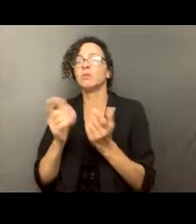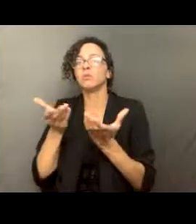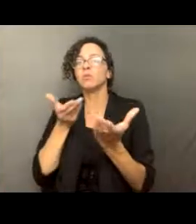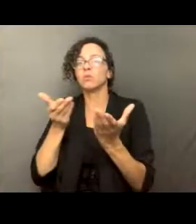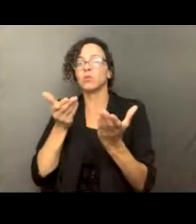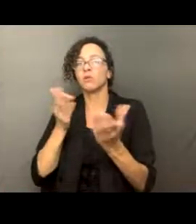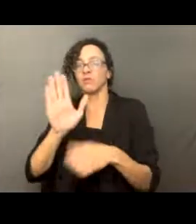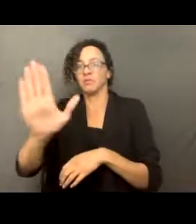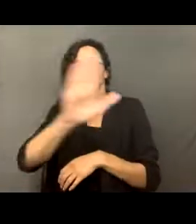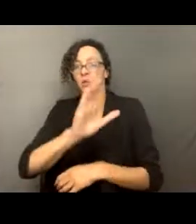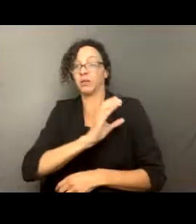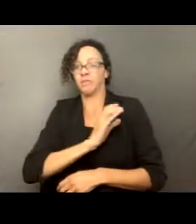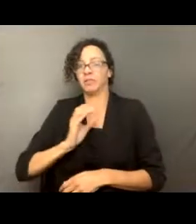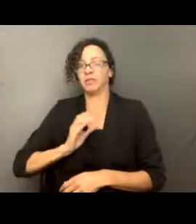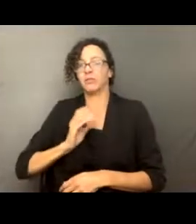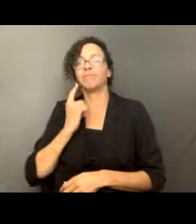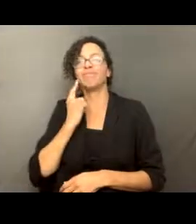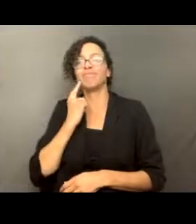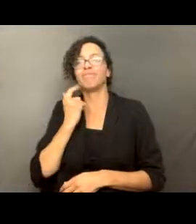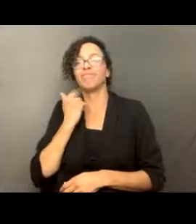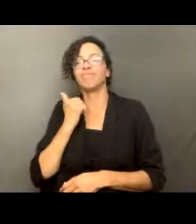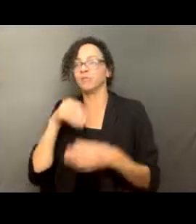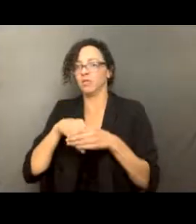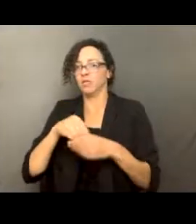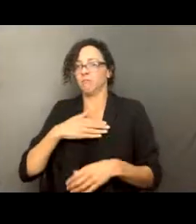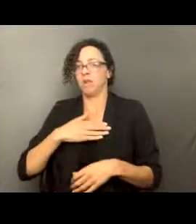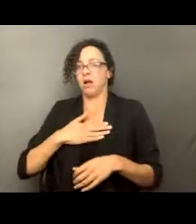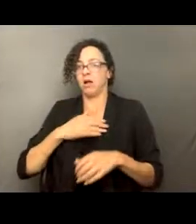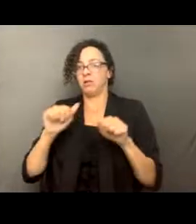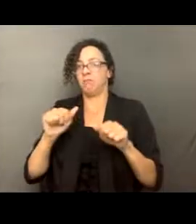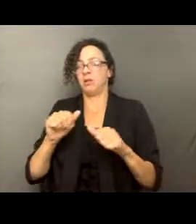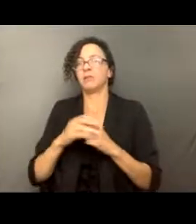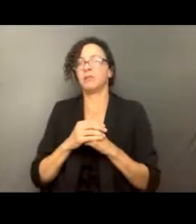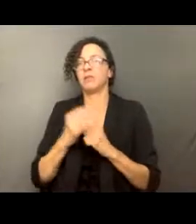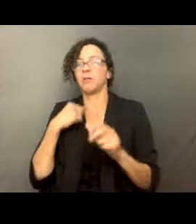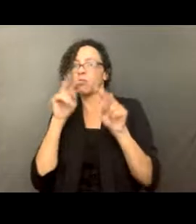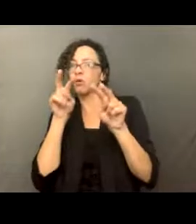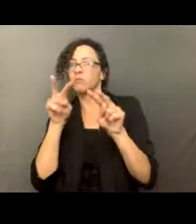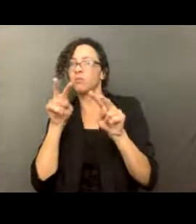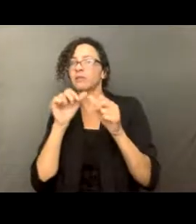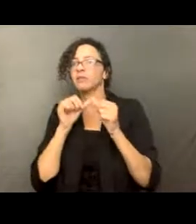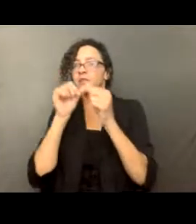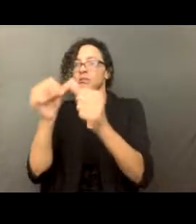commission in my ability, and looking forward to continuing